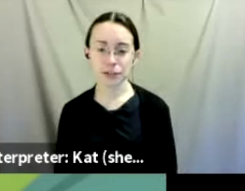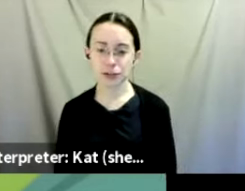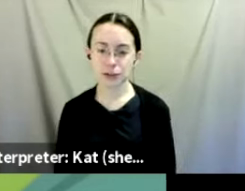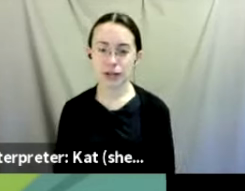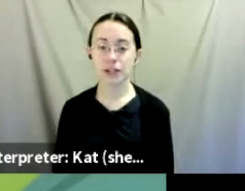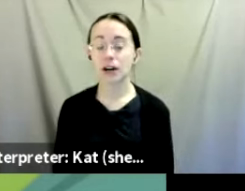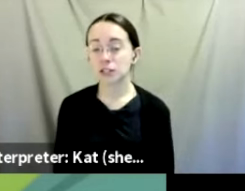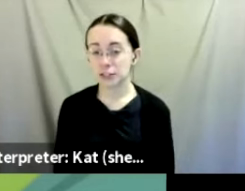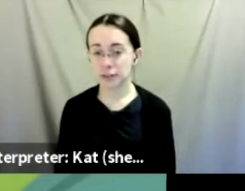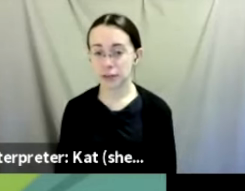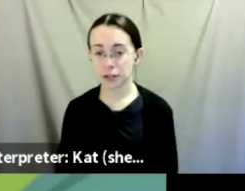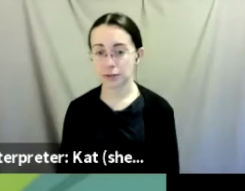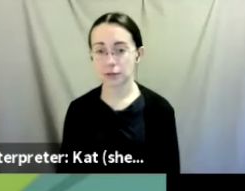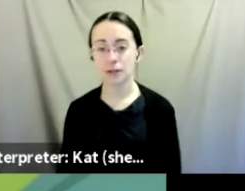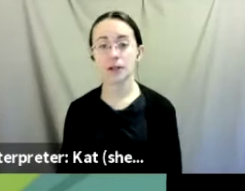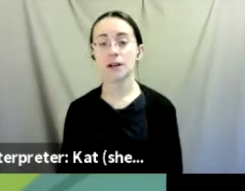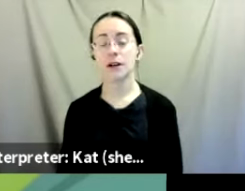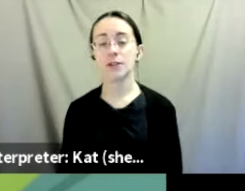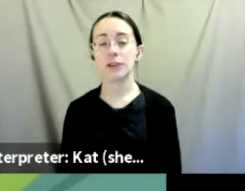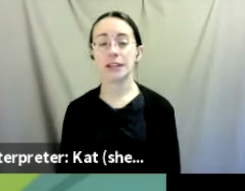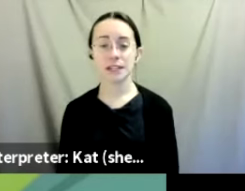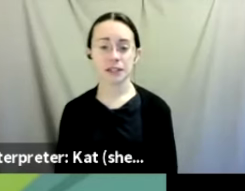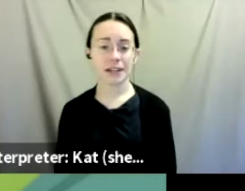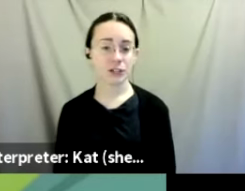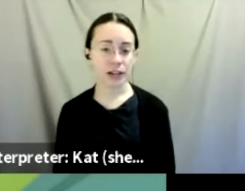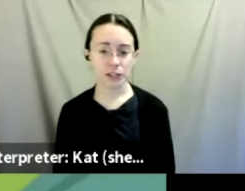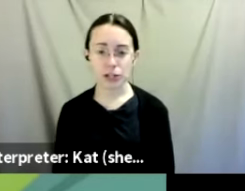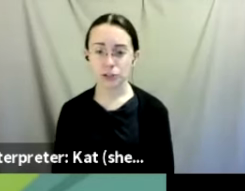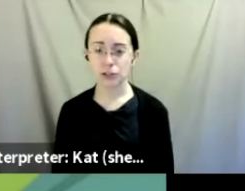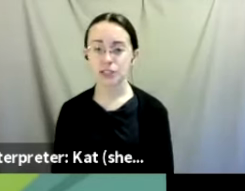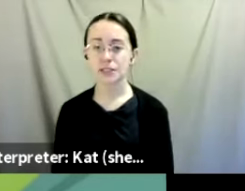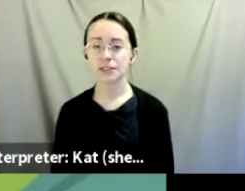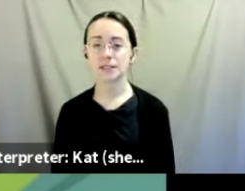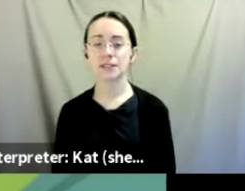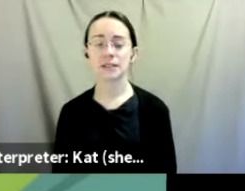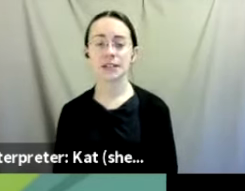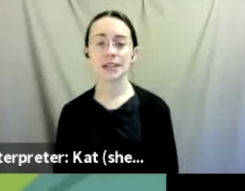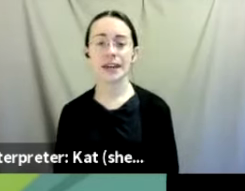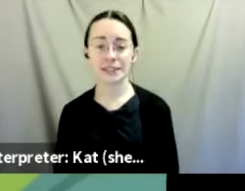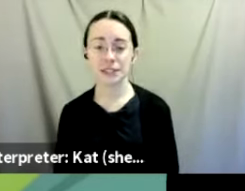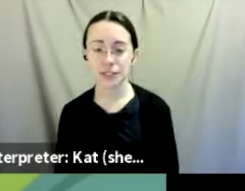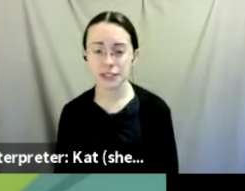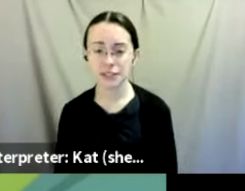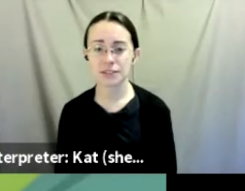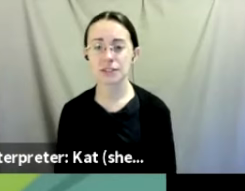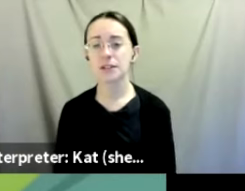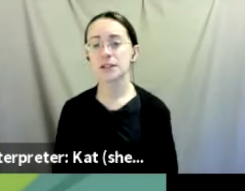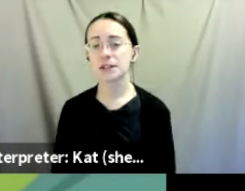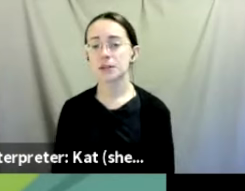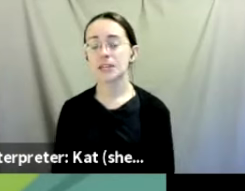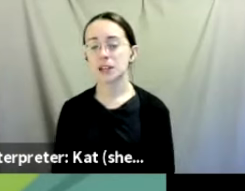be mindful and consciously mindful of any education opportunities, any